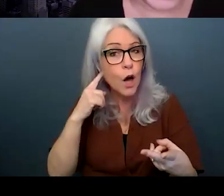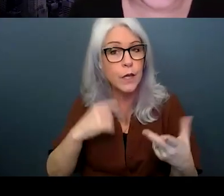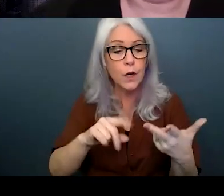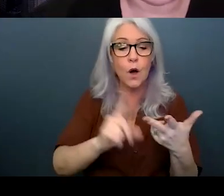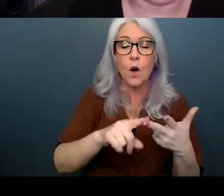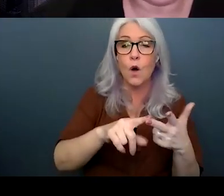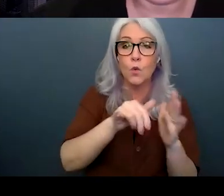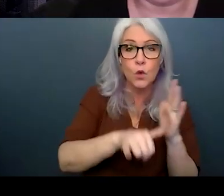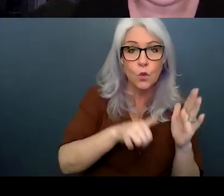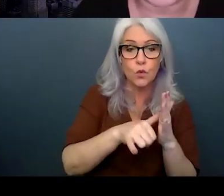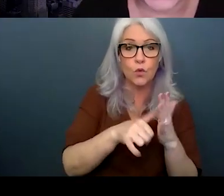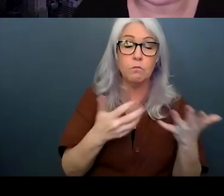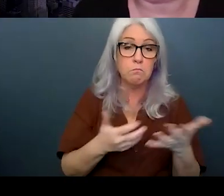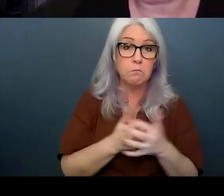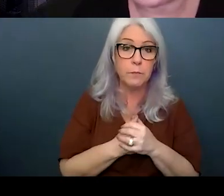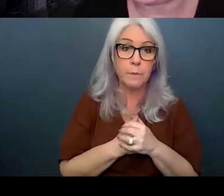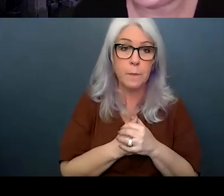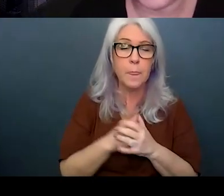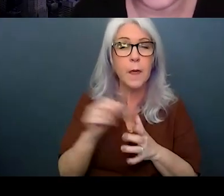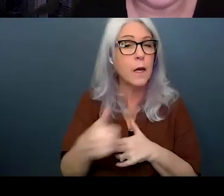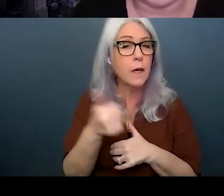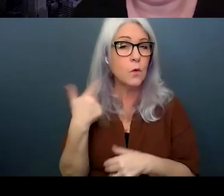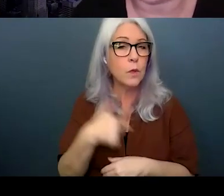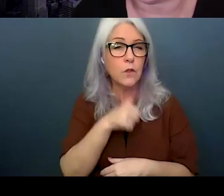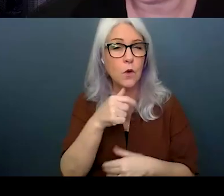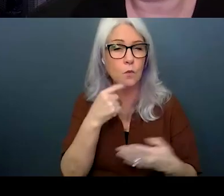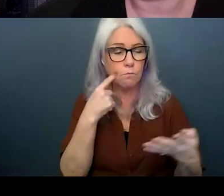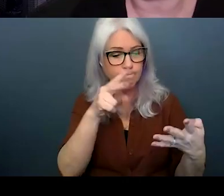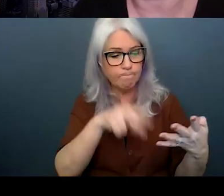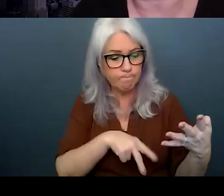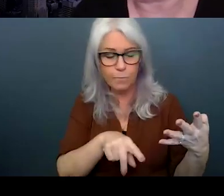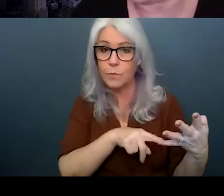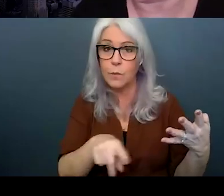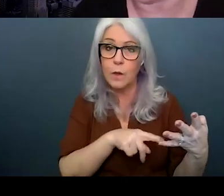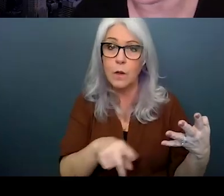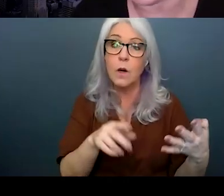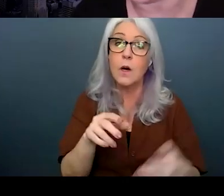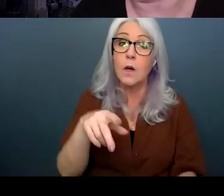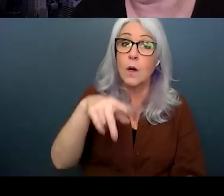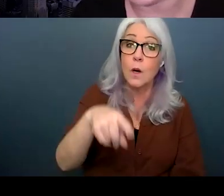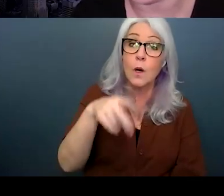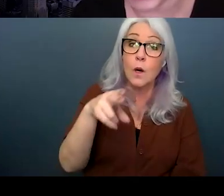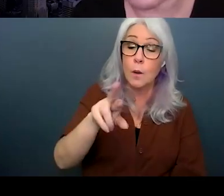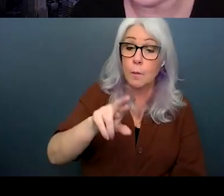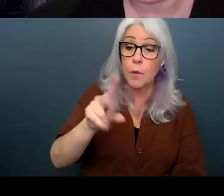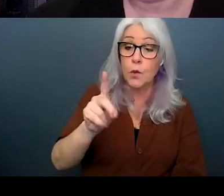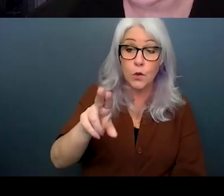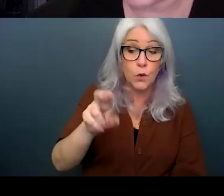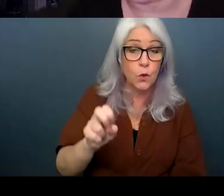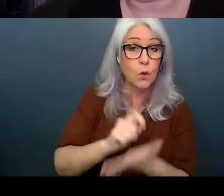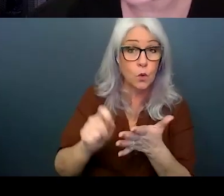particular. Another one that we don't have on the page here, if you prefer it, is the Purdue Online Writing